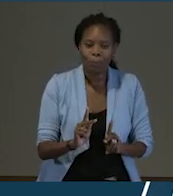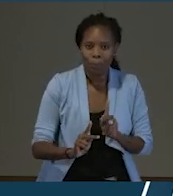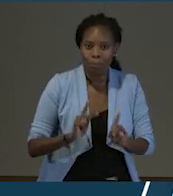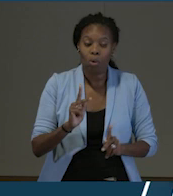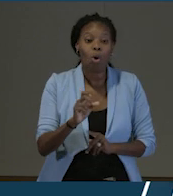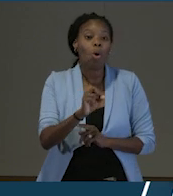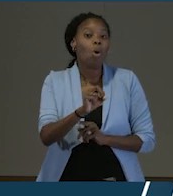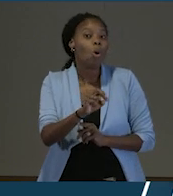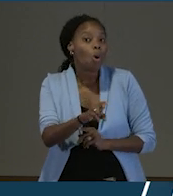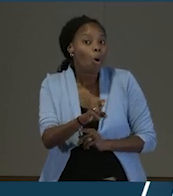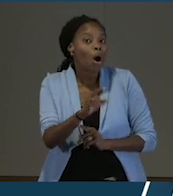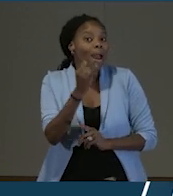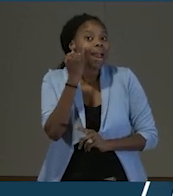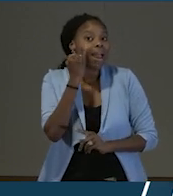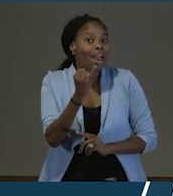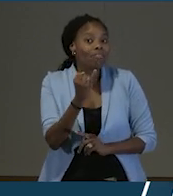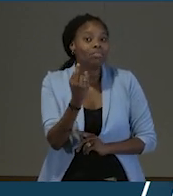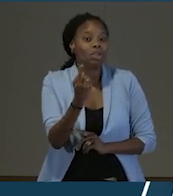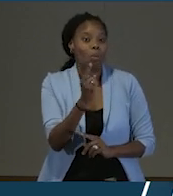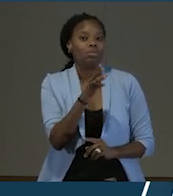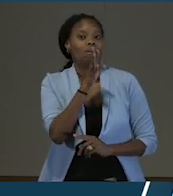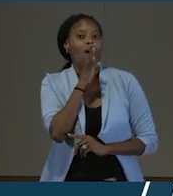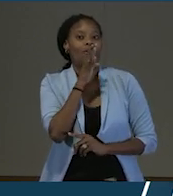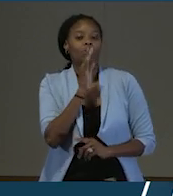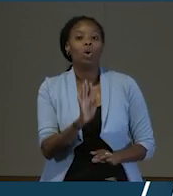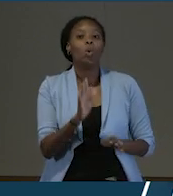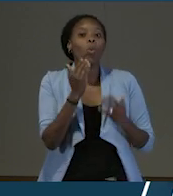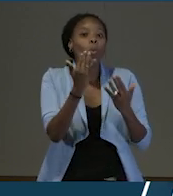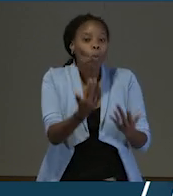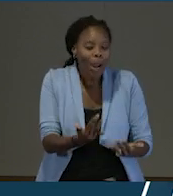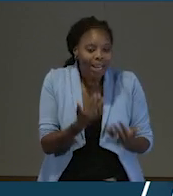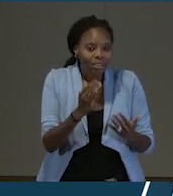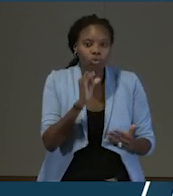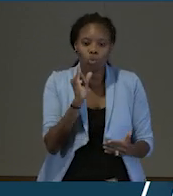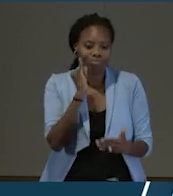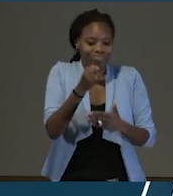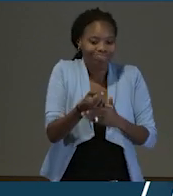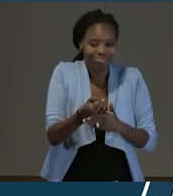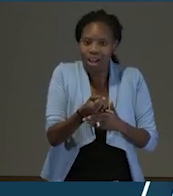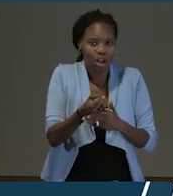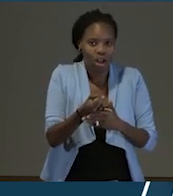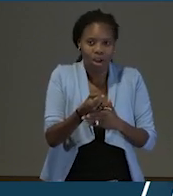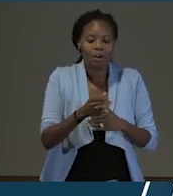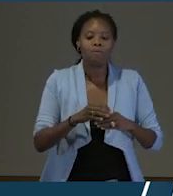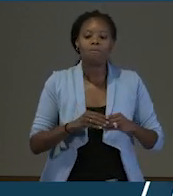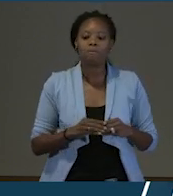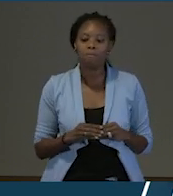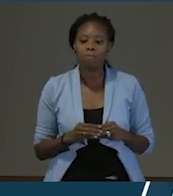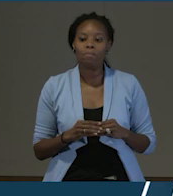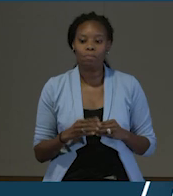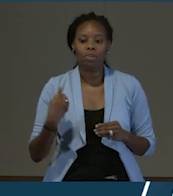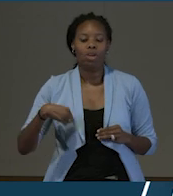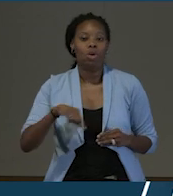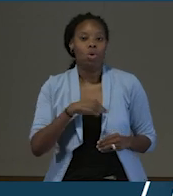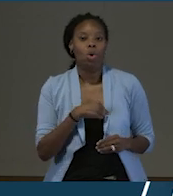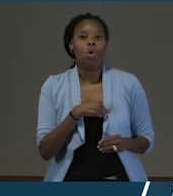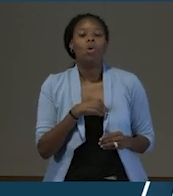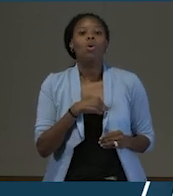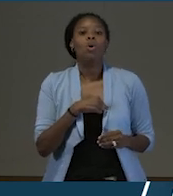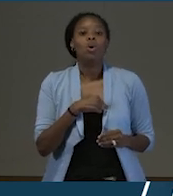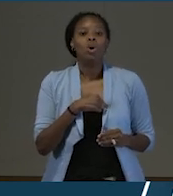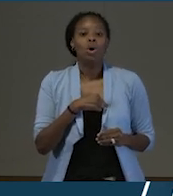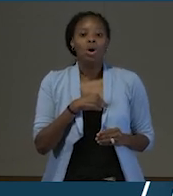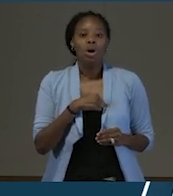appropriate social behaviors. Now, during the interactions, we're vocalizing, we're modeling, we're prompting, but they're